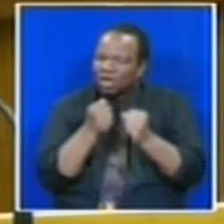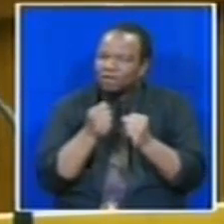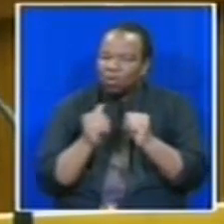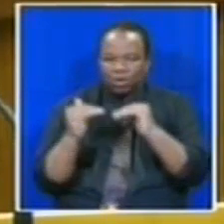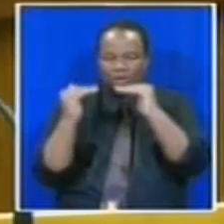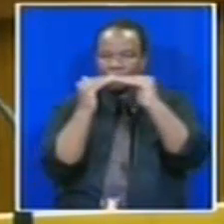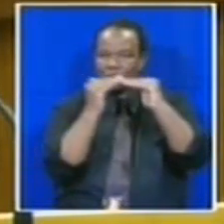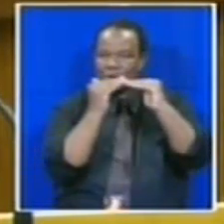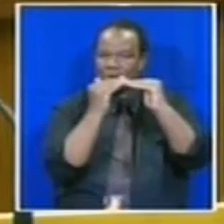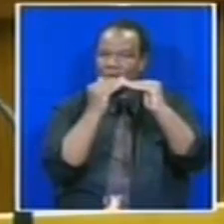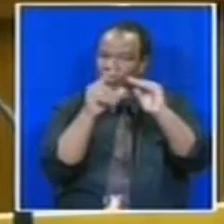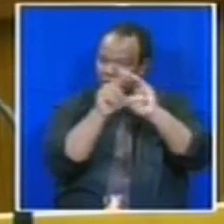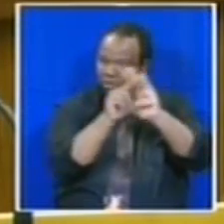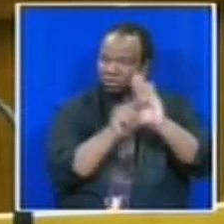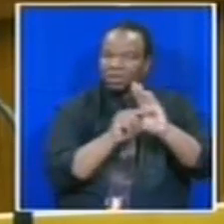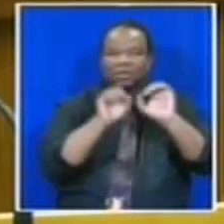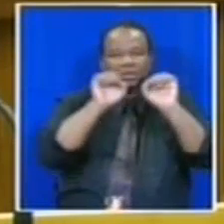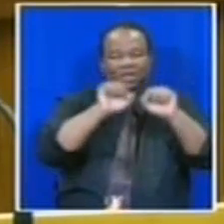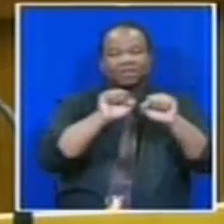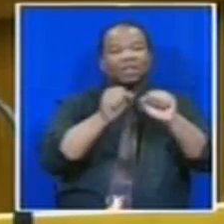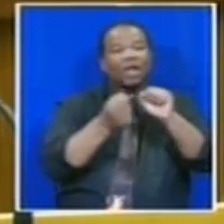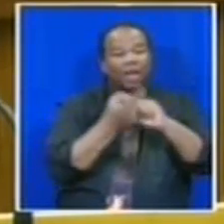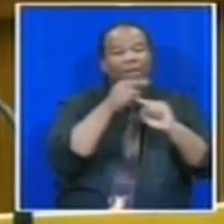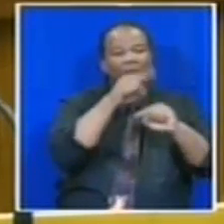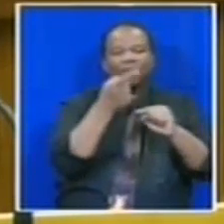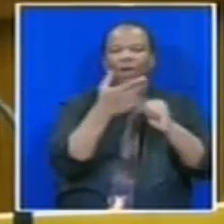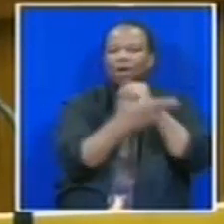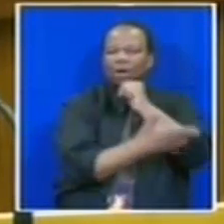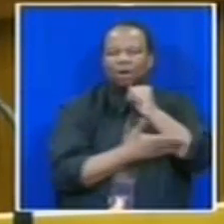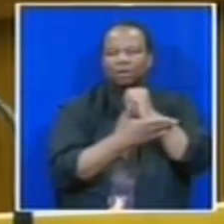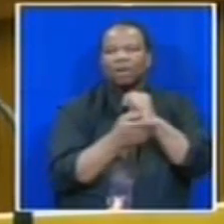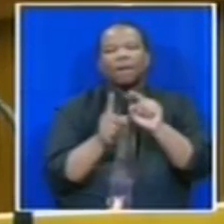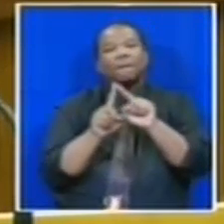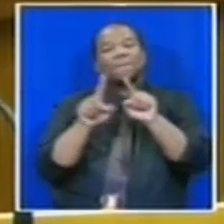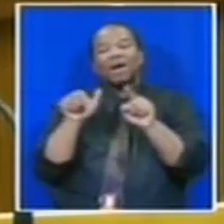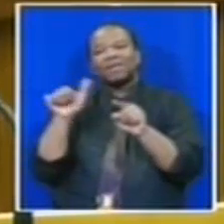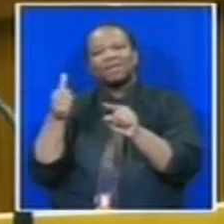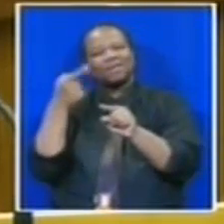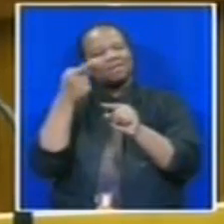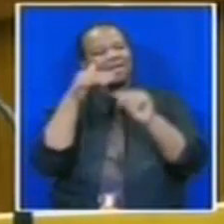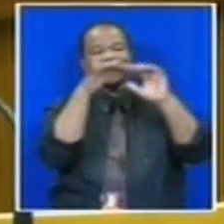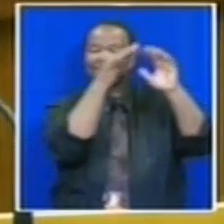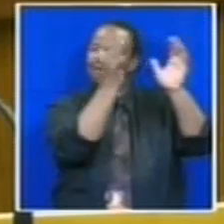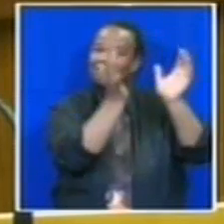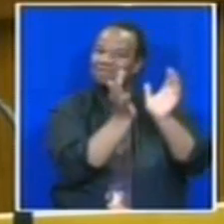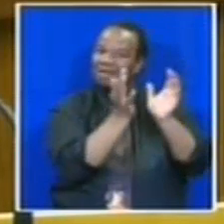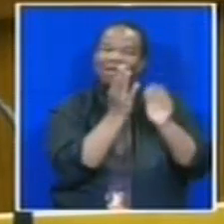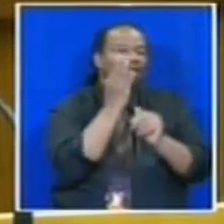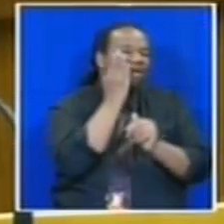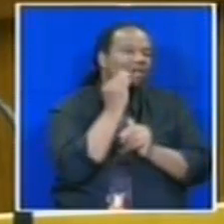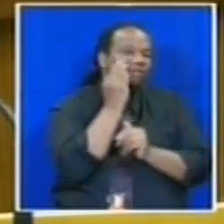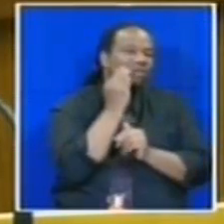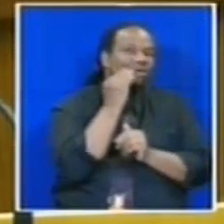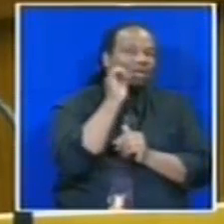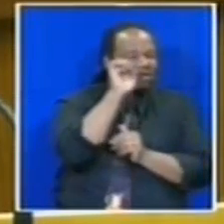in different countries. Yet, there are some common themes in international experience. There are several dynamics of growth that can